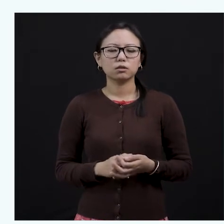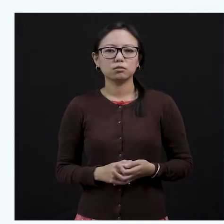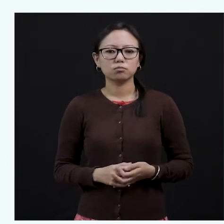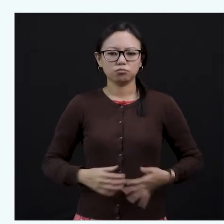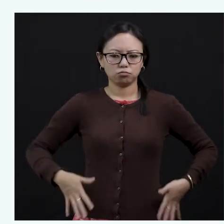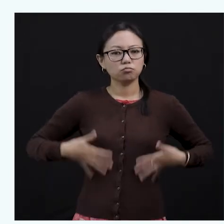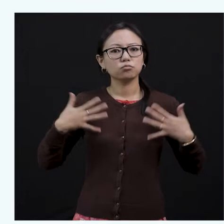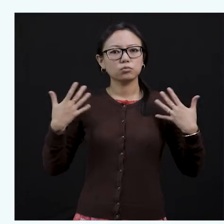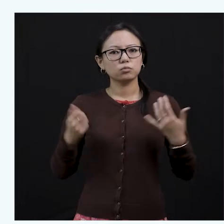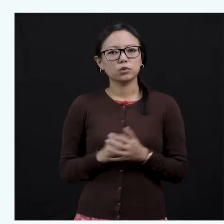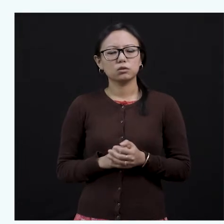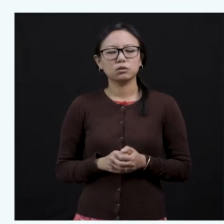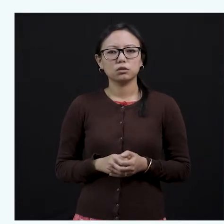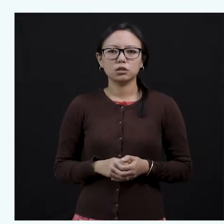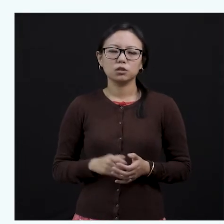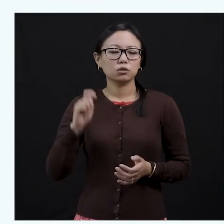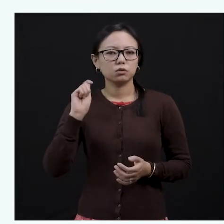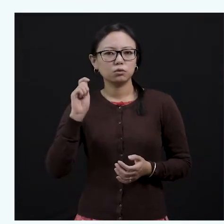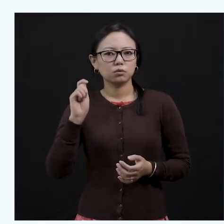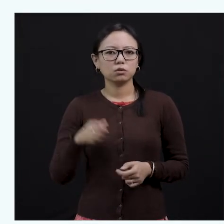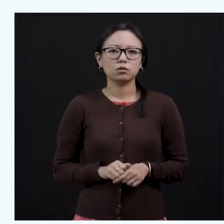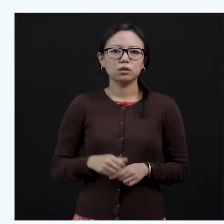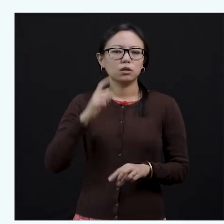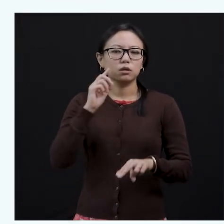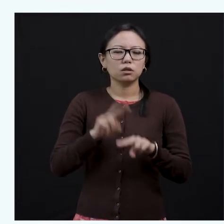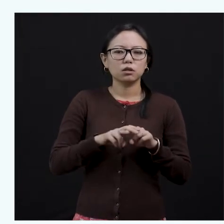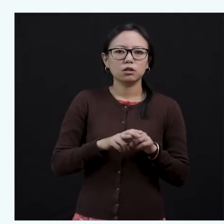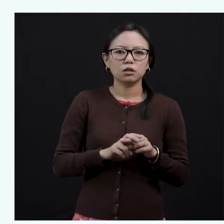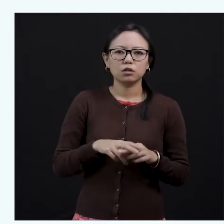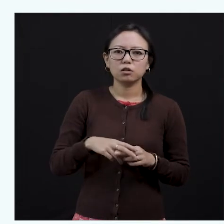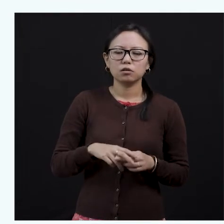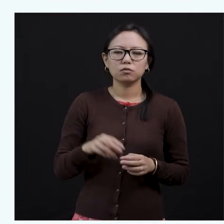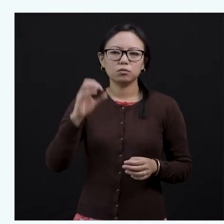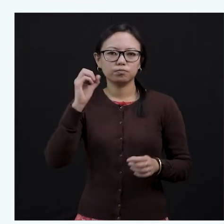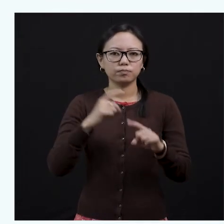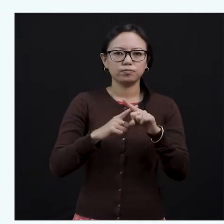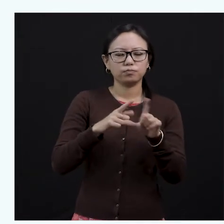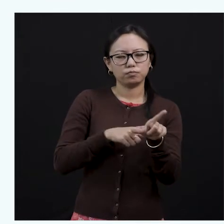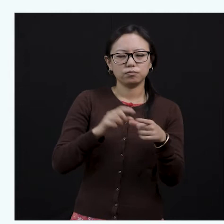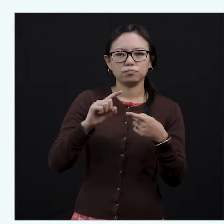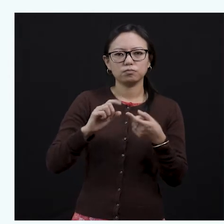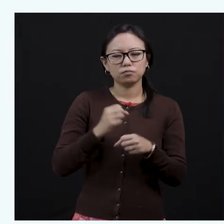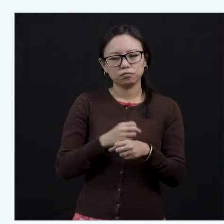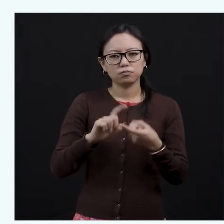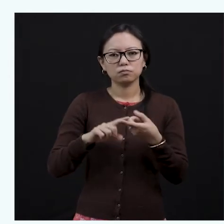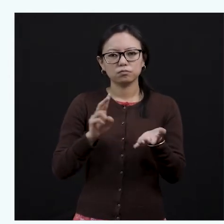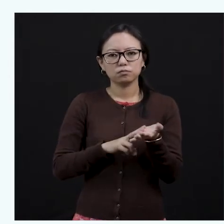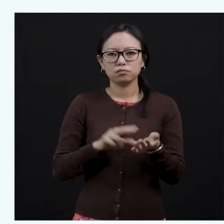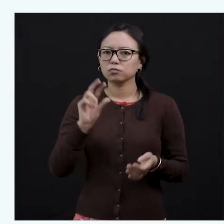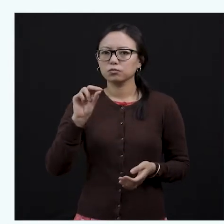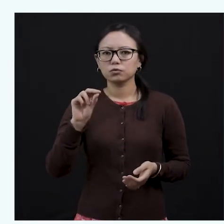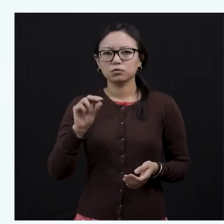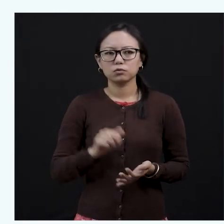is working inside, which we don't see, and it works with the help of oxygen, okay? Next